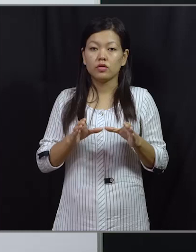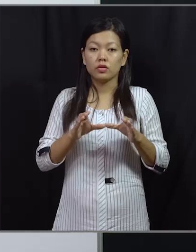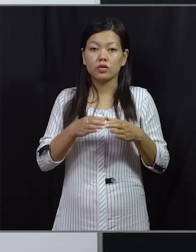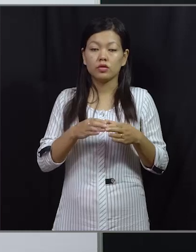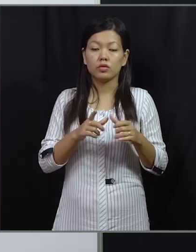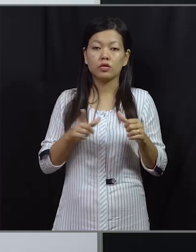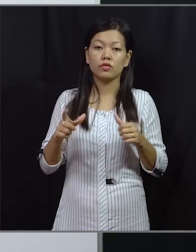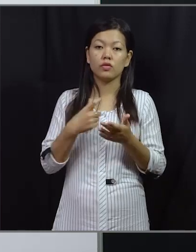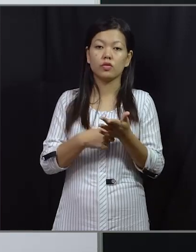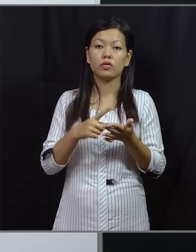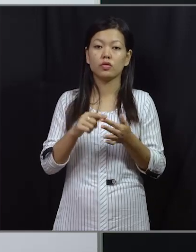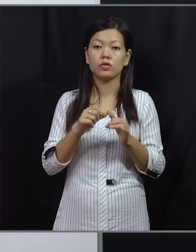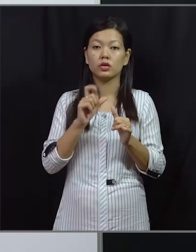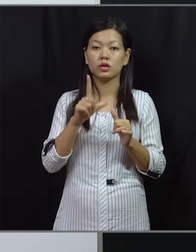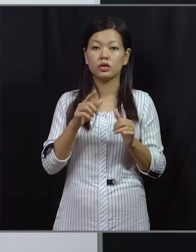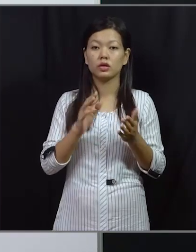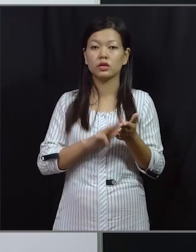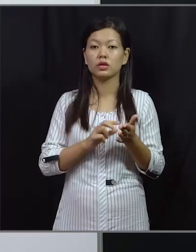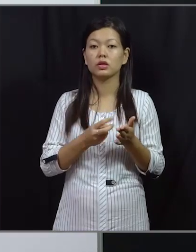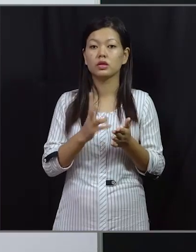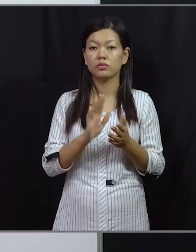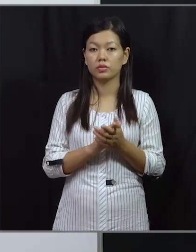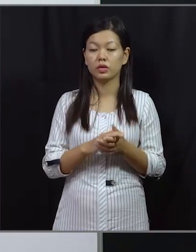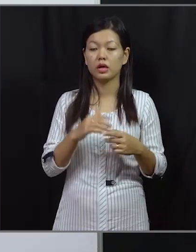we write it as set of all x such that